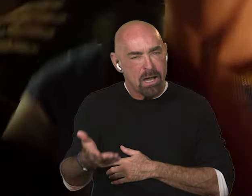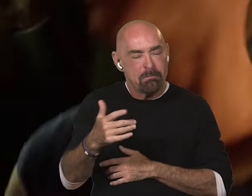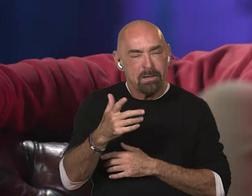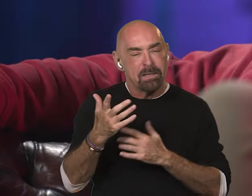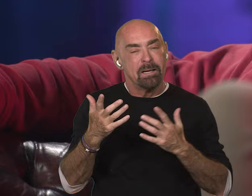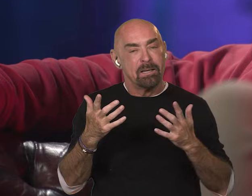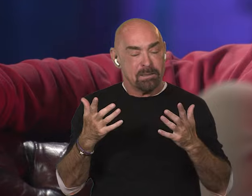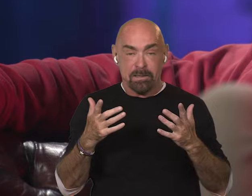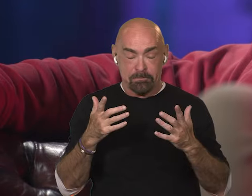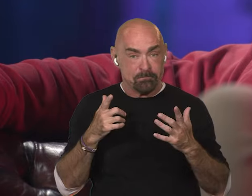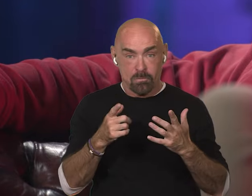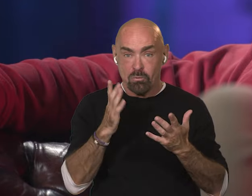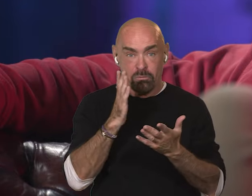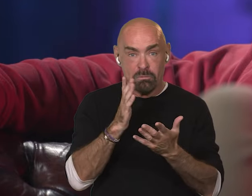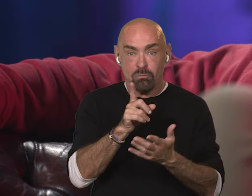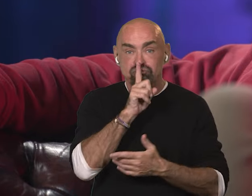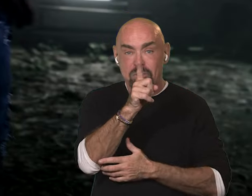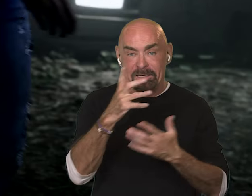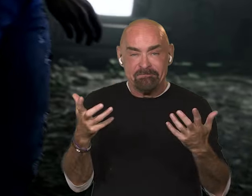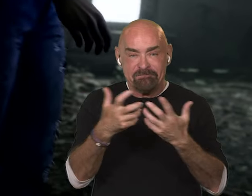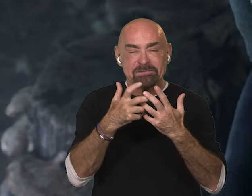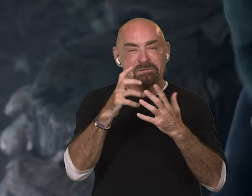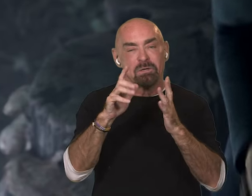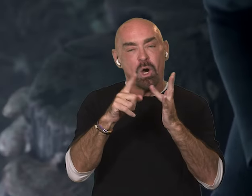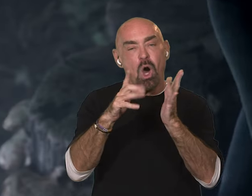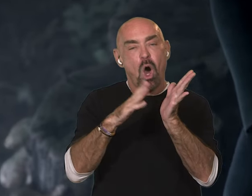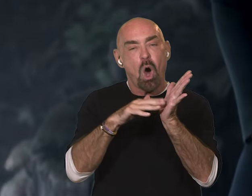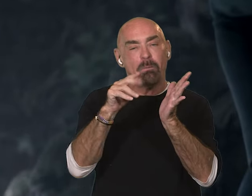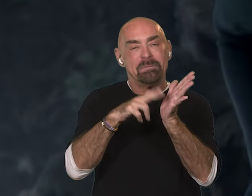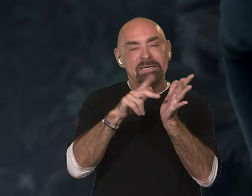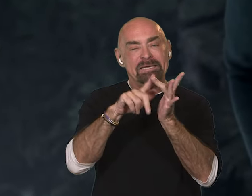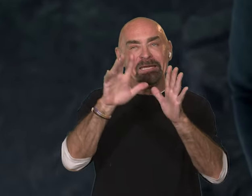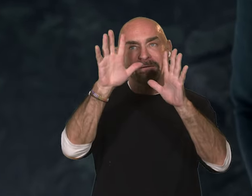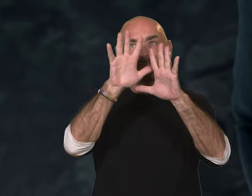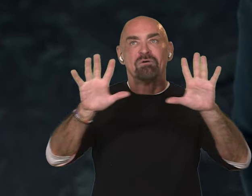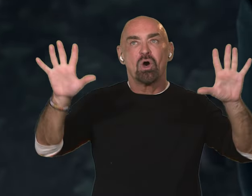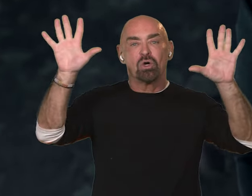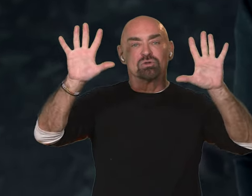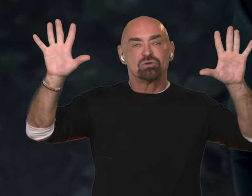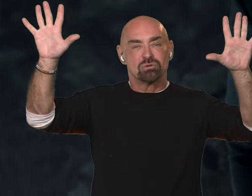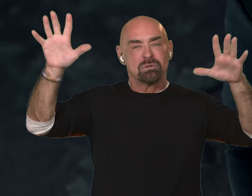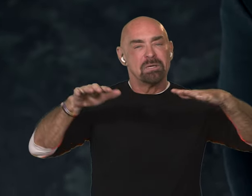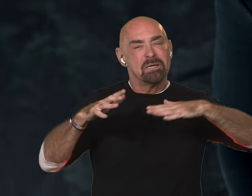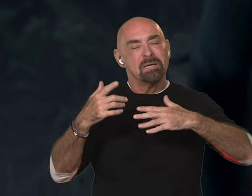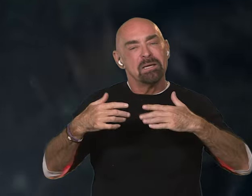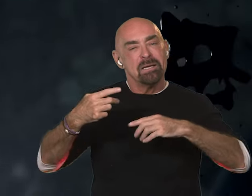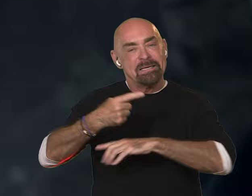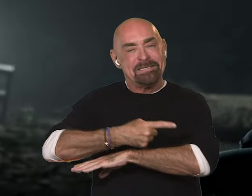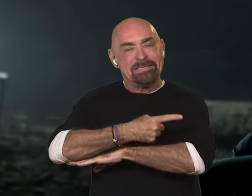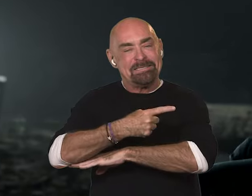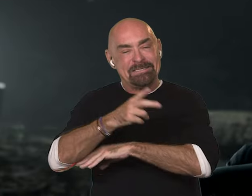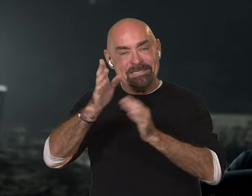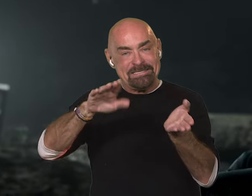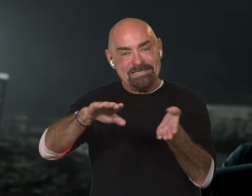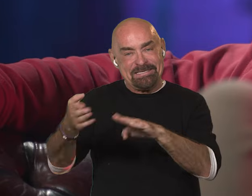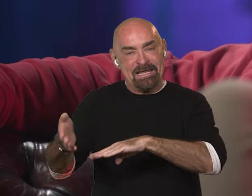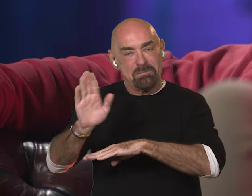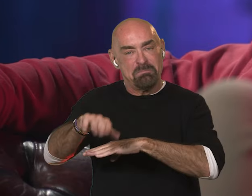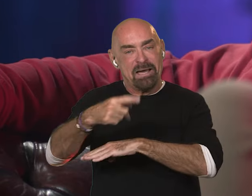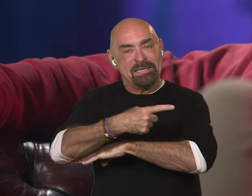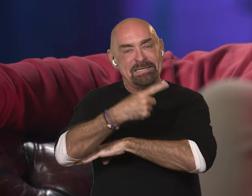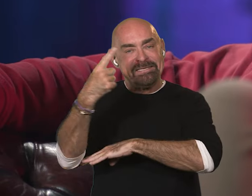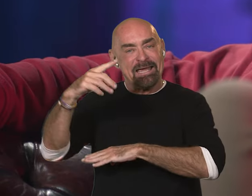time, and it really fits the omniverse idea that underpins a lot of the Dead by Daylight lore. And so it